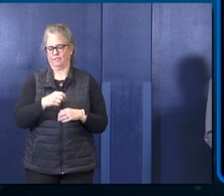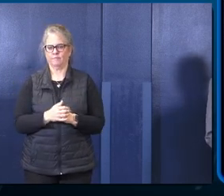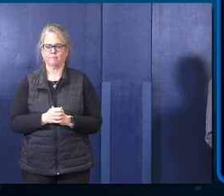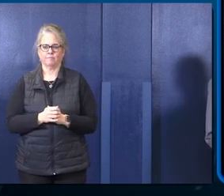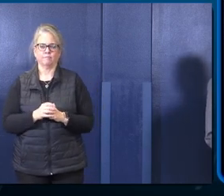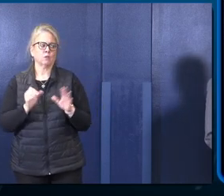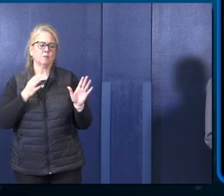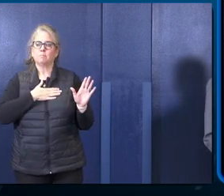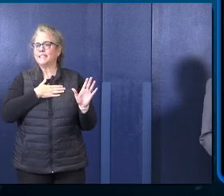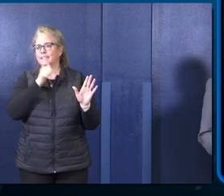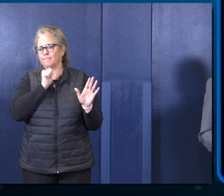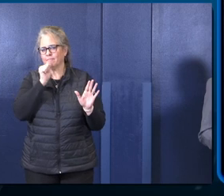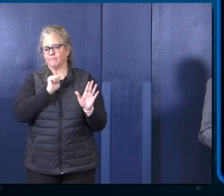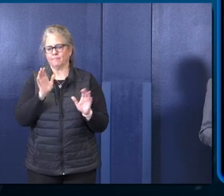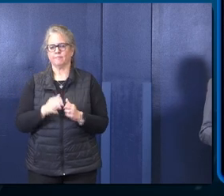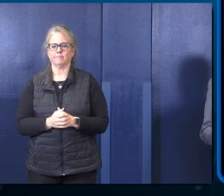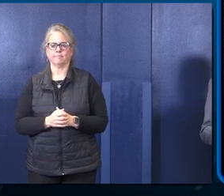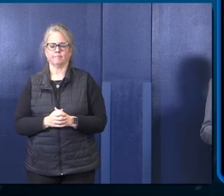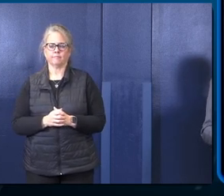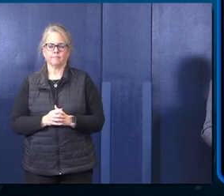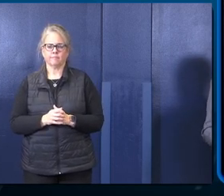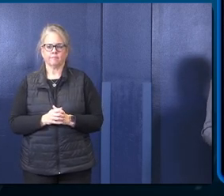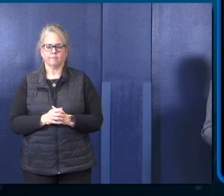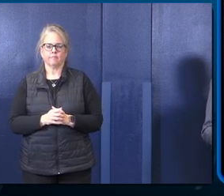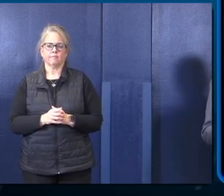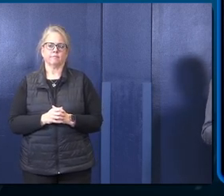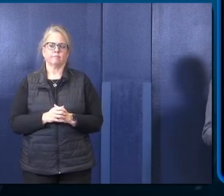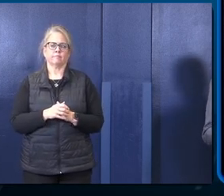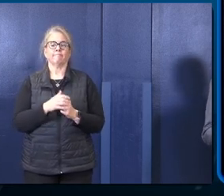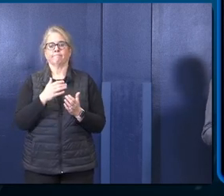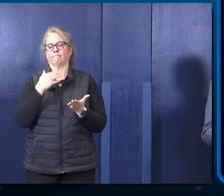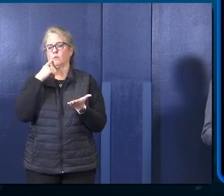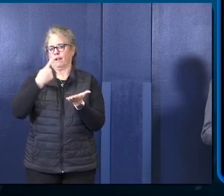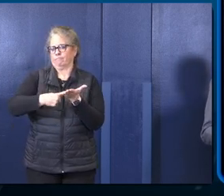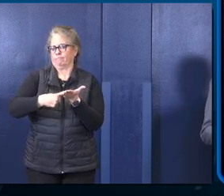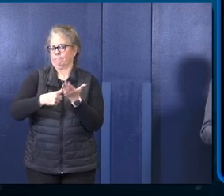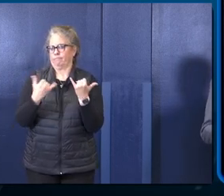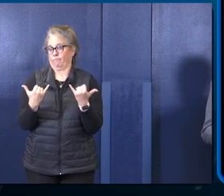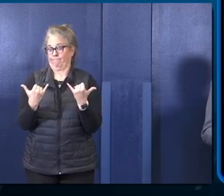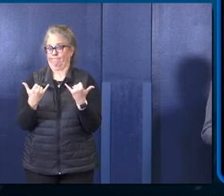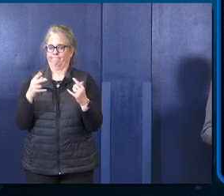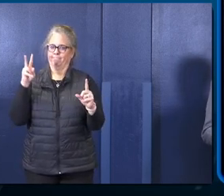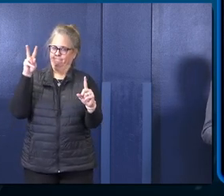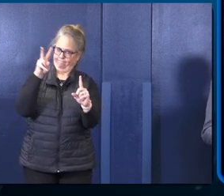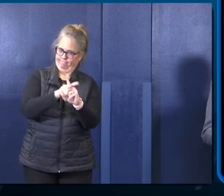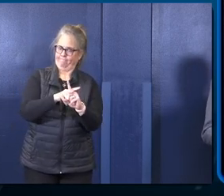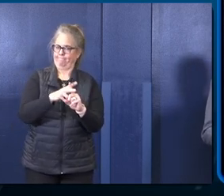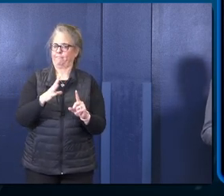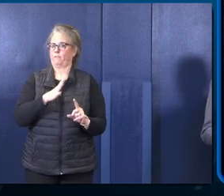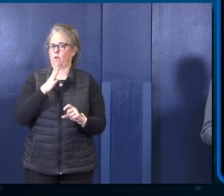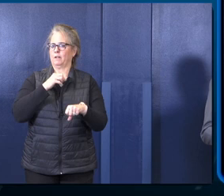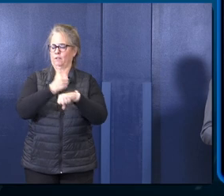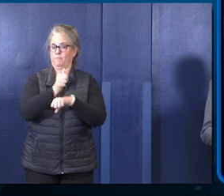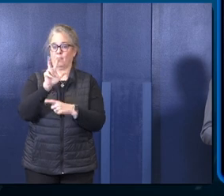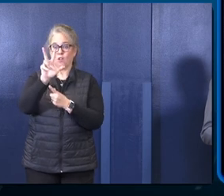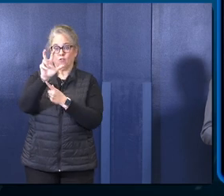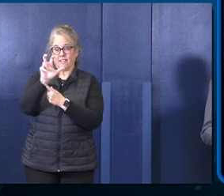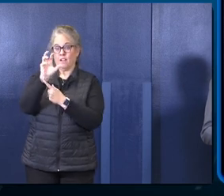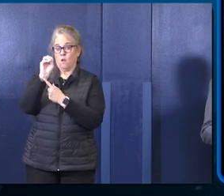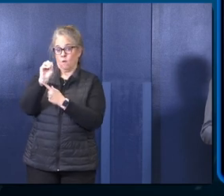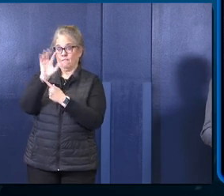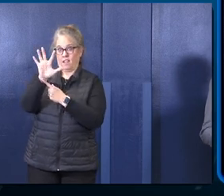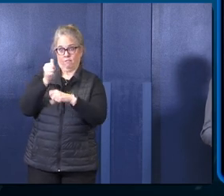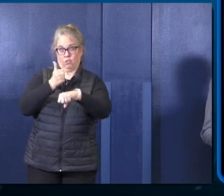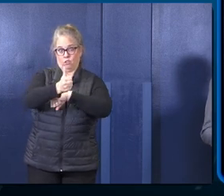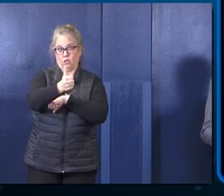about some of these things. Obviously, today we filed formal charges, 305 total counts of charges,